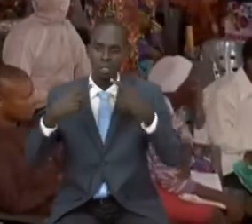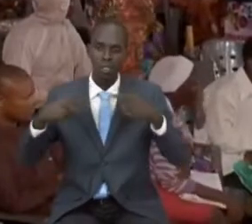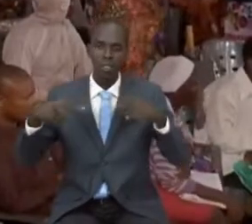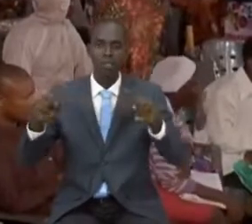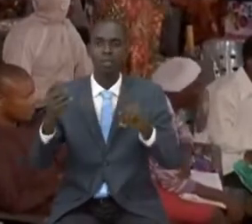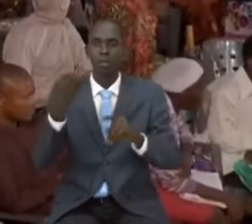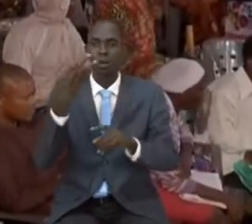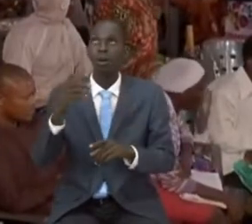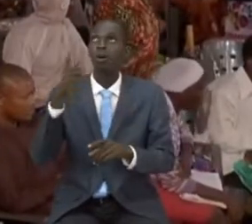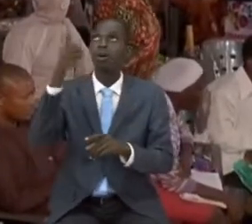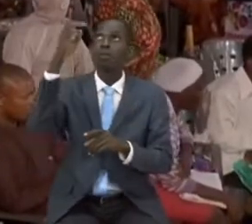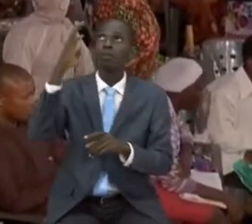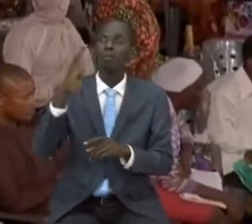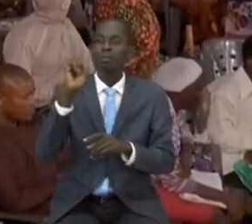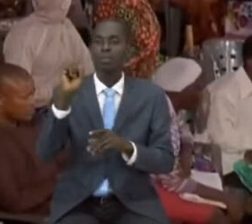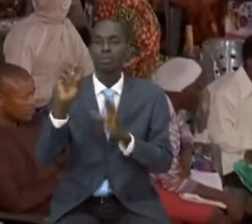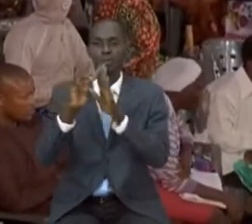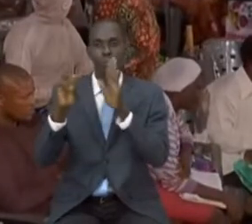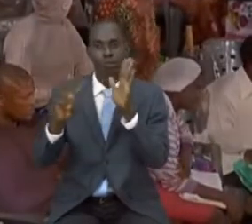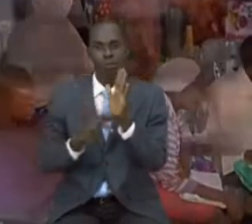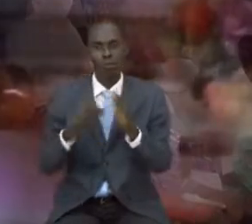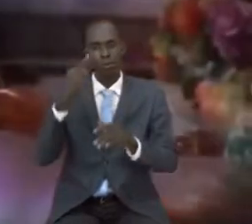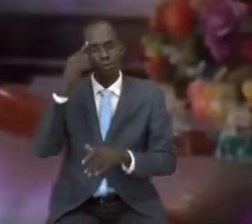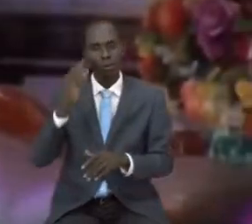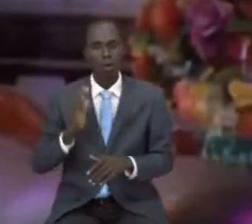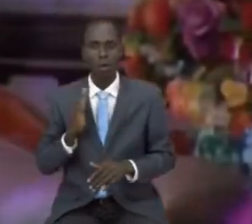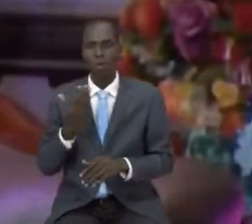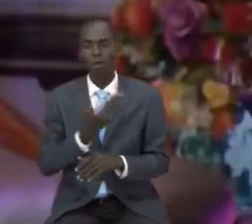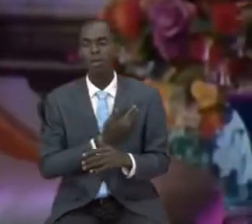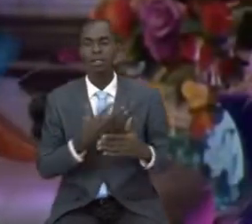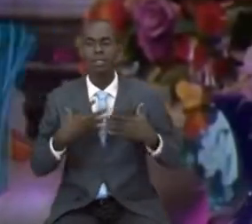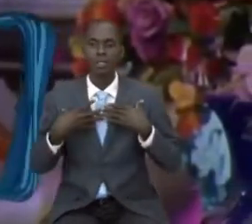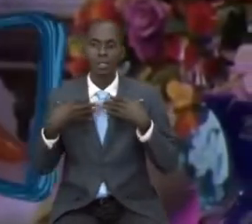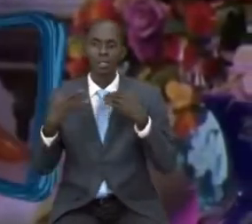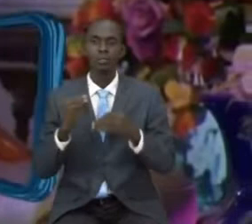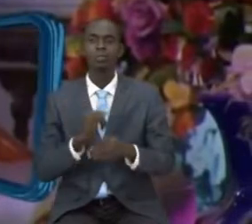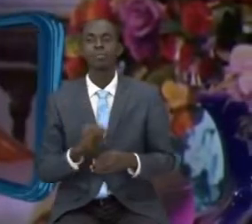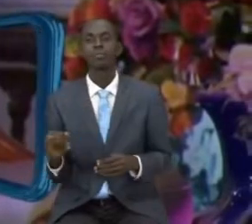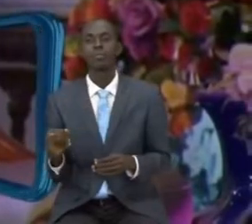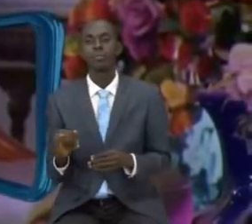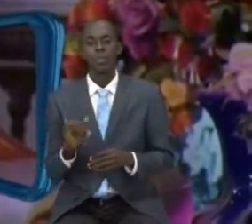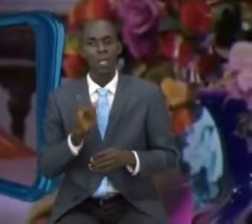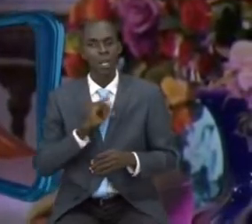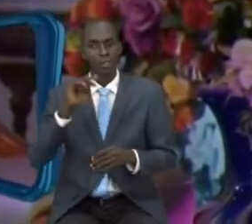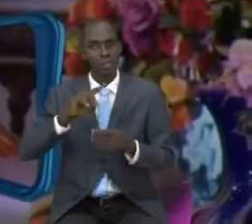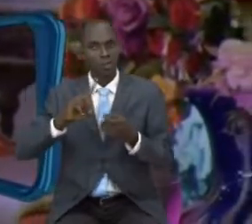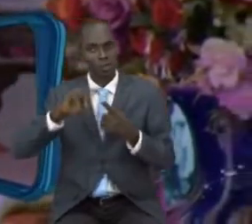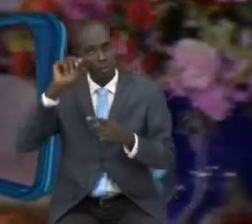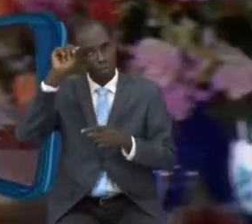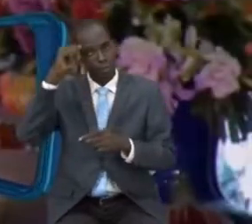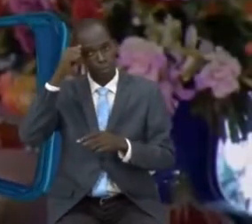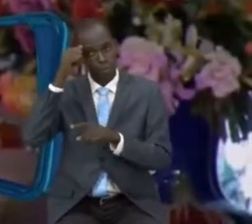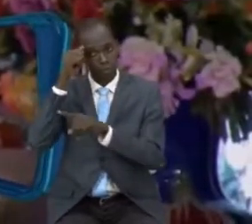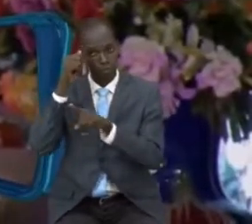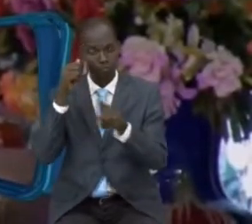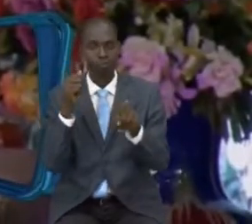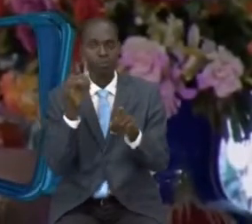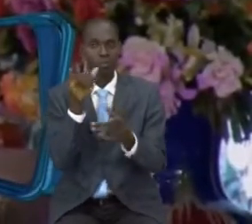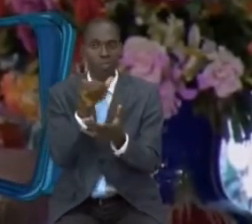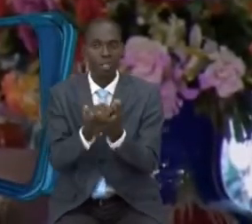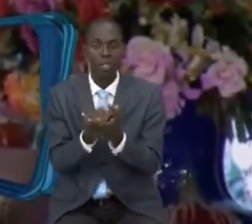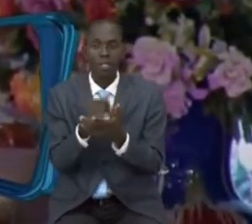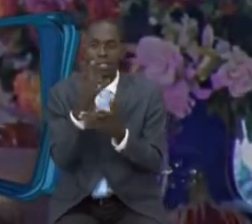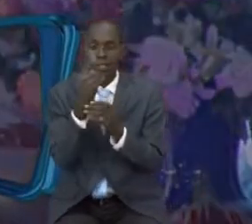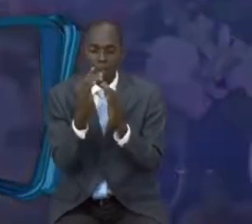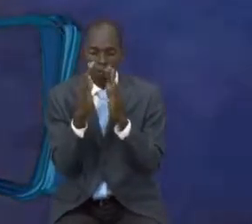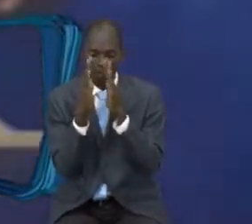of God's will for our healing. I need to remind you that the